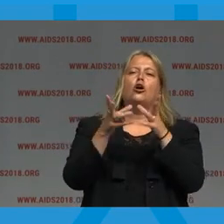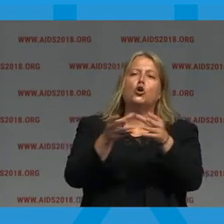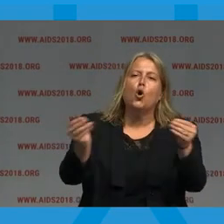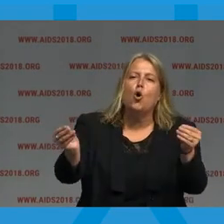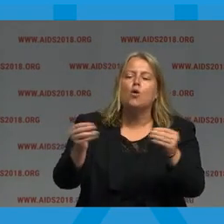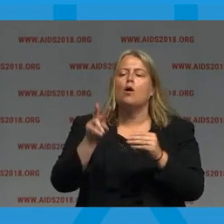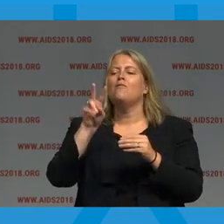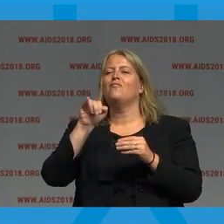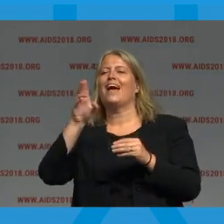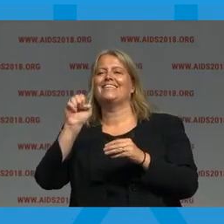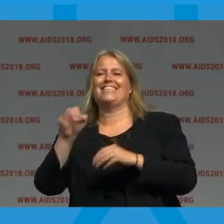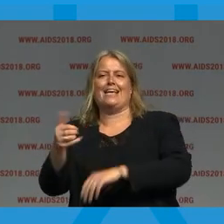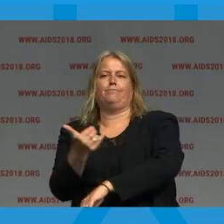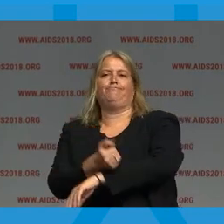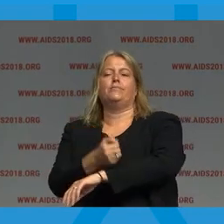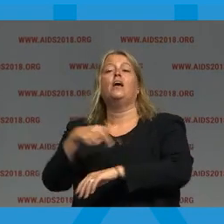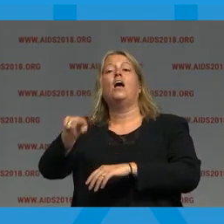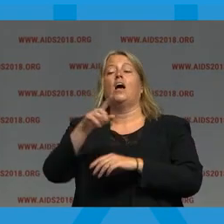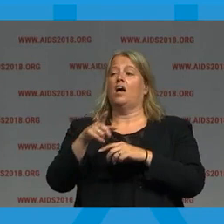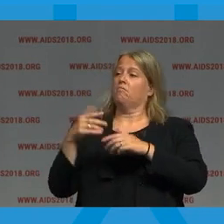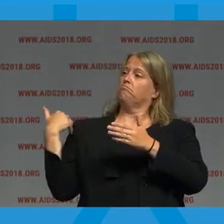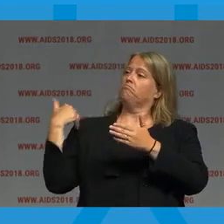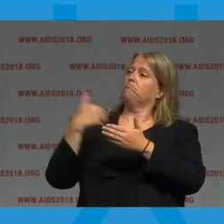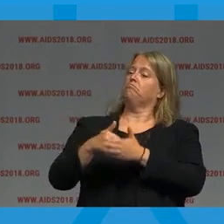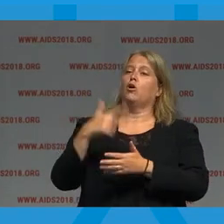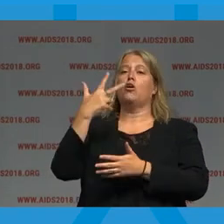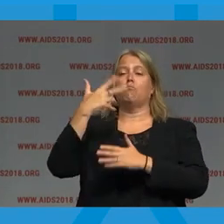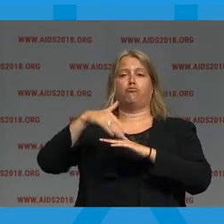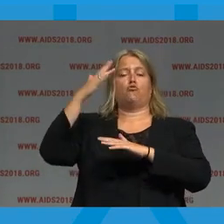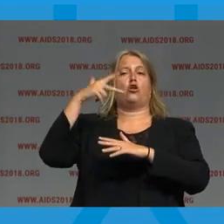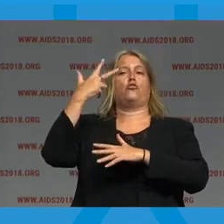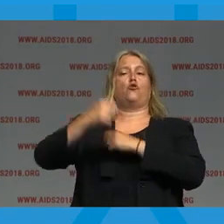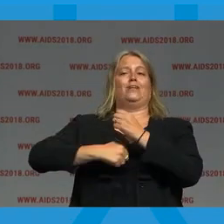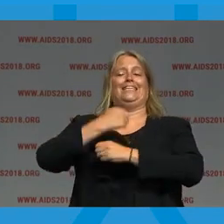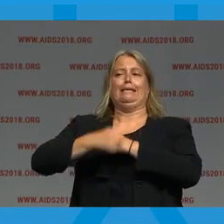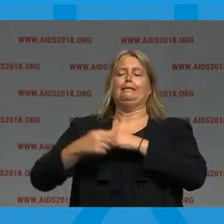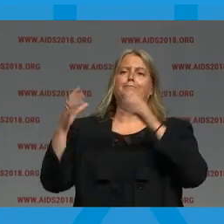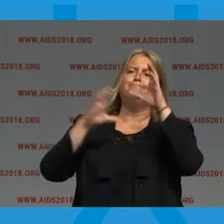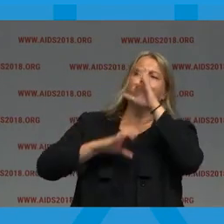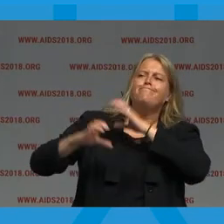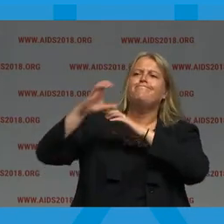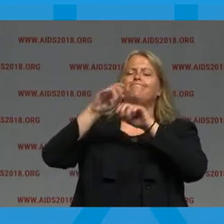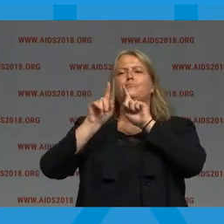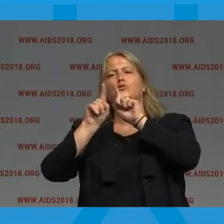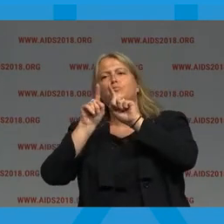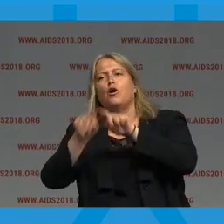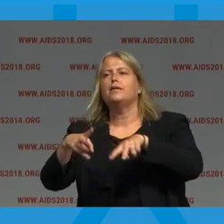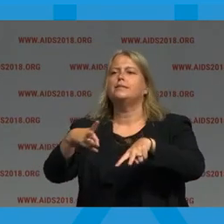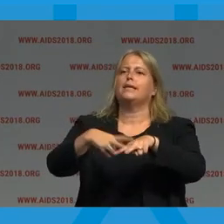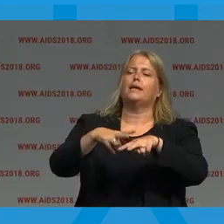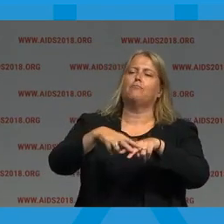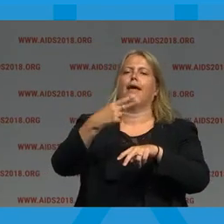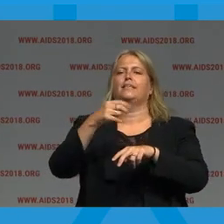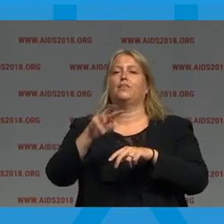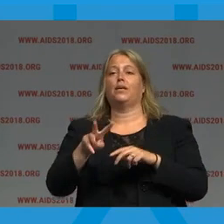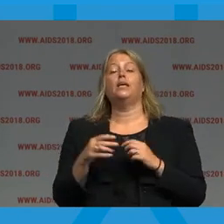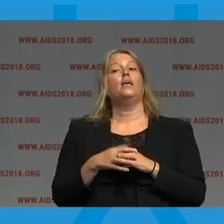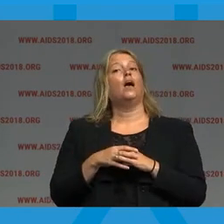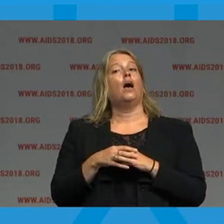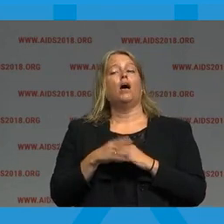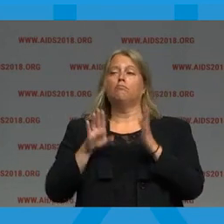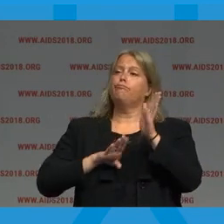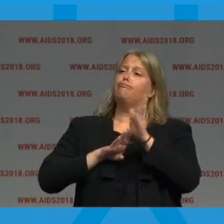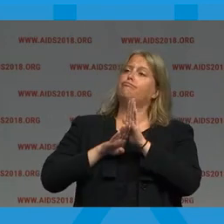has been ongoing for over 30 years now. This has changed with the advances made that have